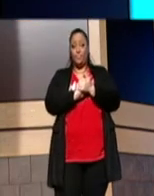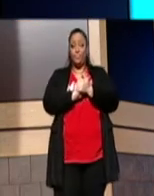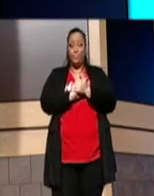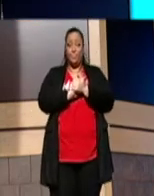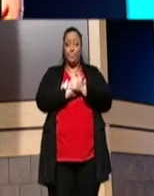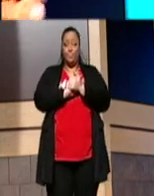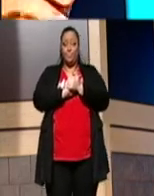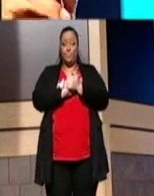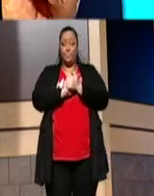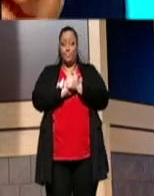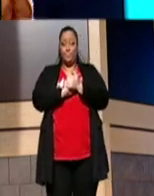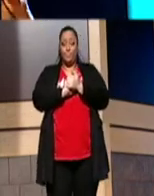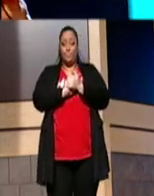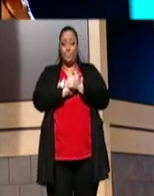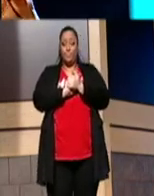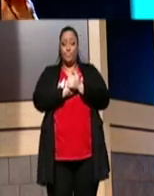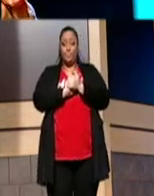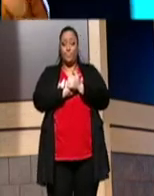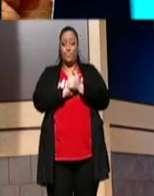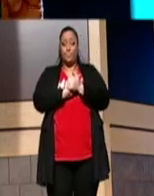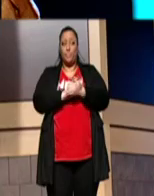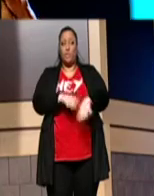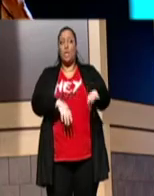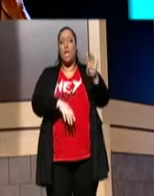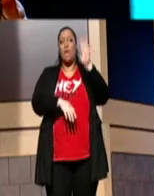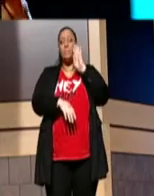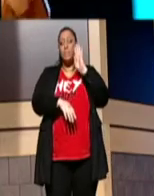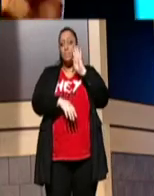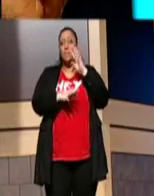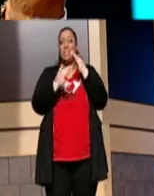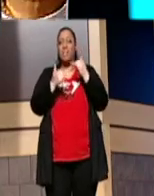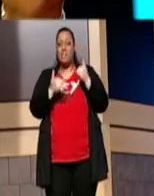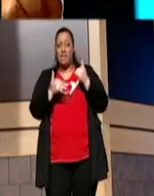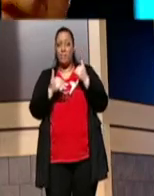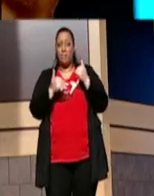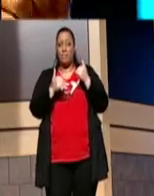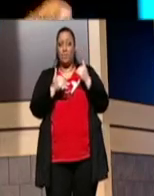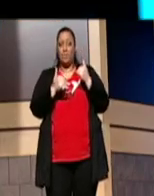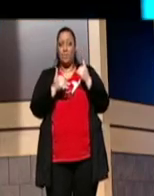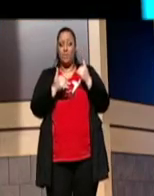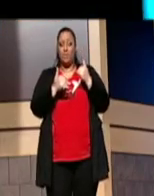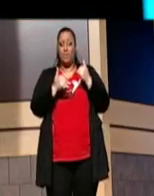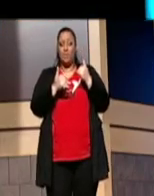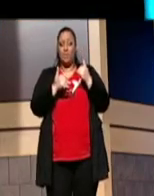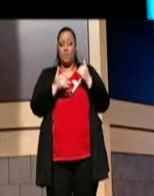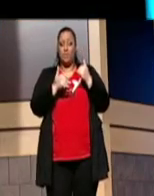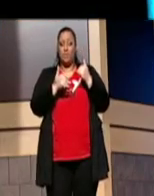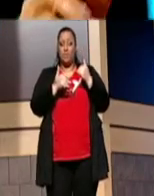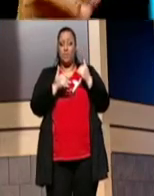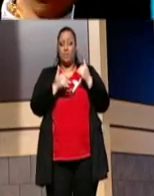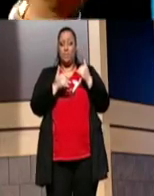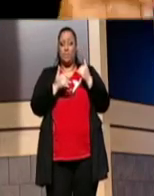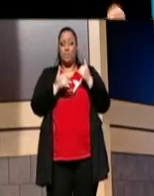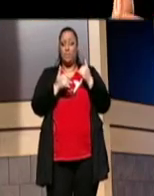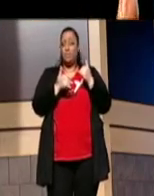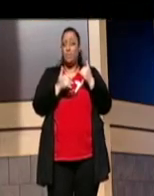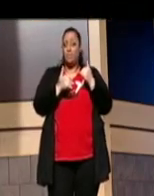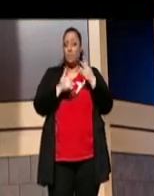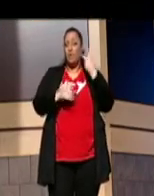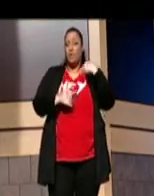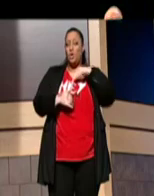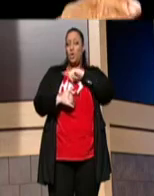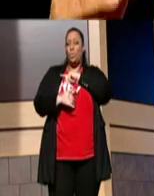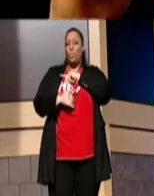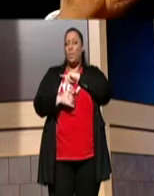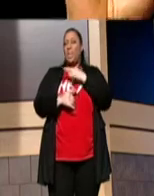not... I'm speaking now mainly to the church. To members of the body of Christ. We have to